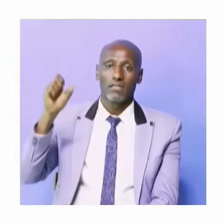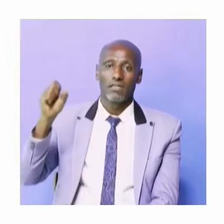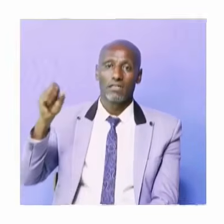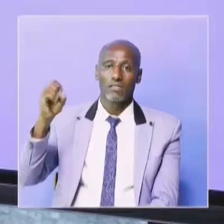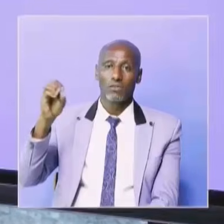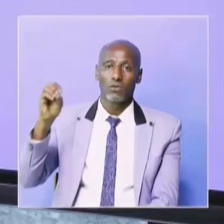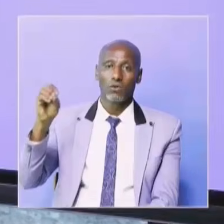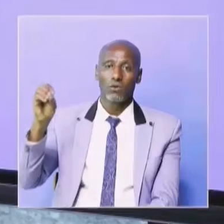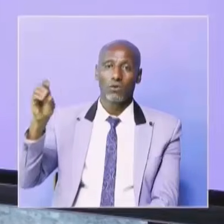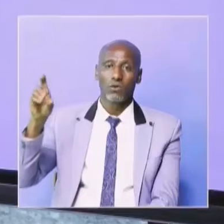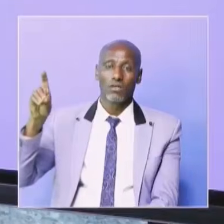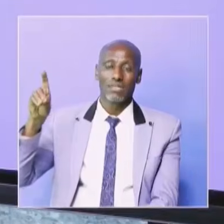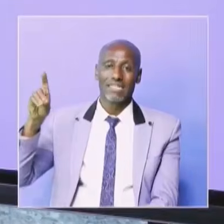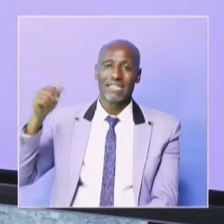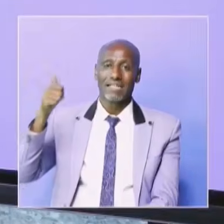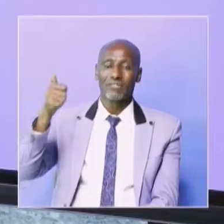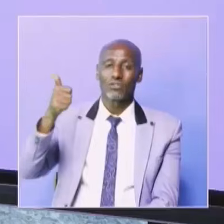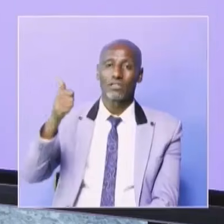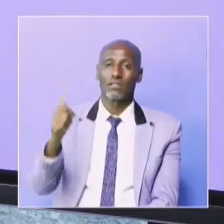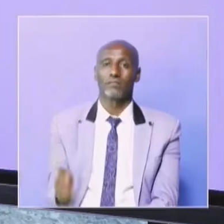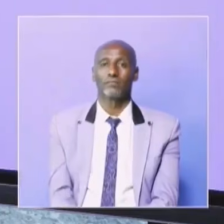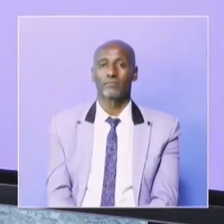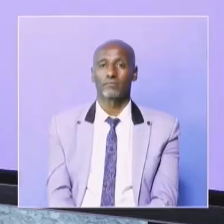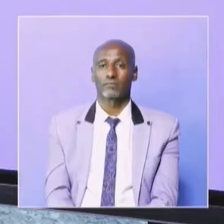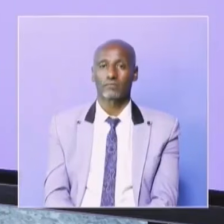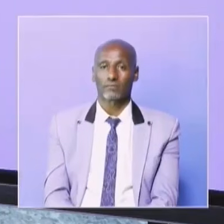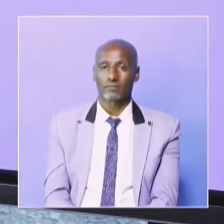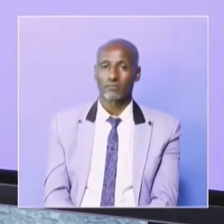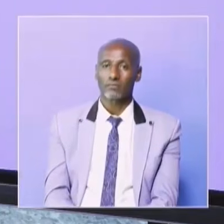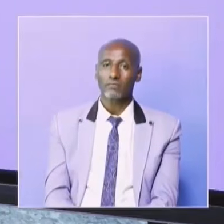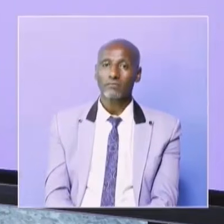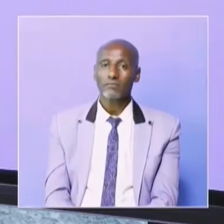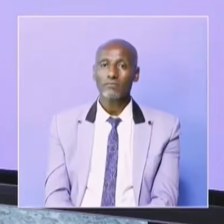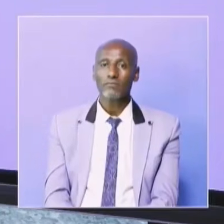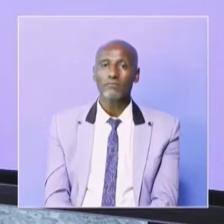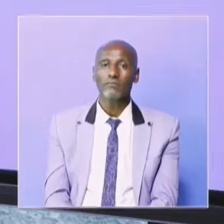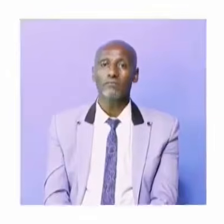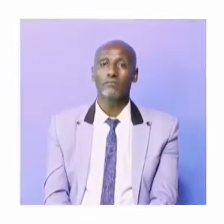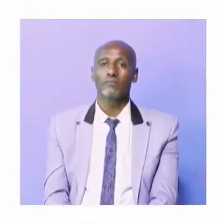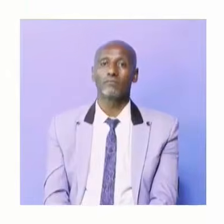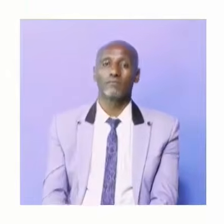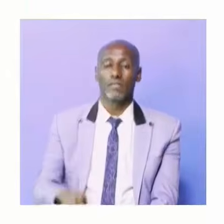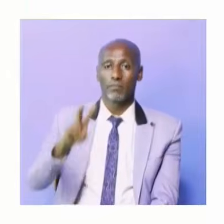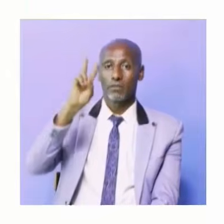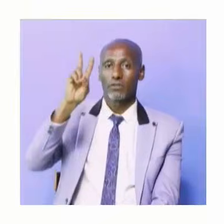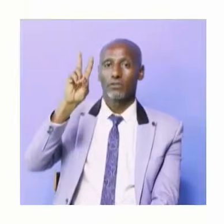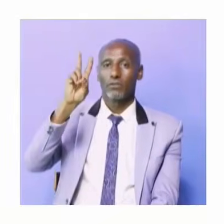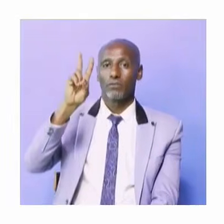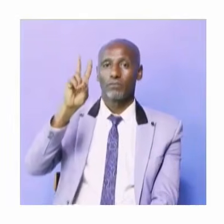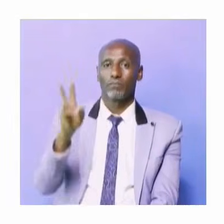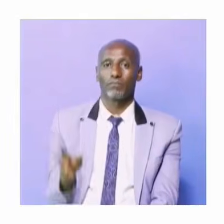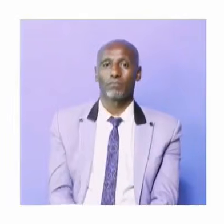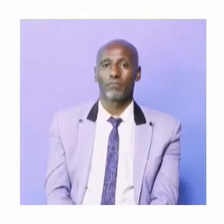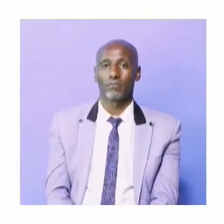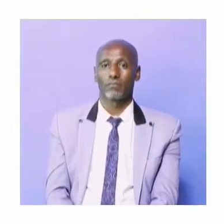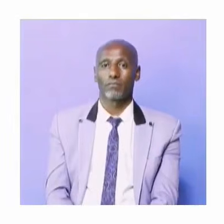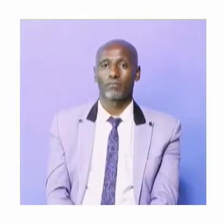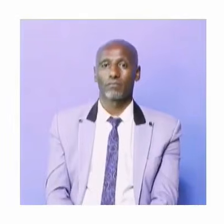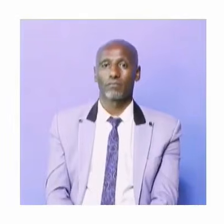This is 1. Ayantu never drink soda. 2.